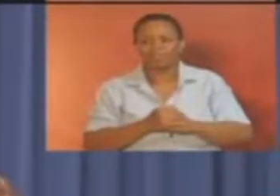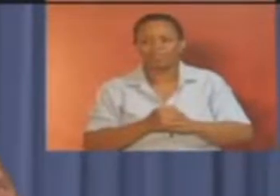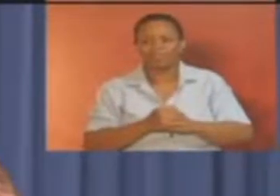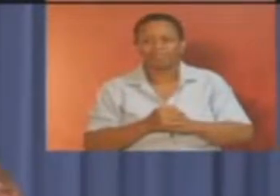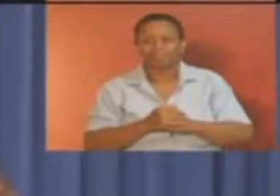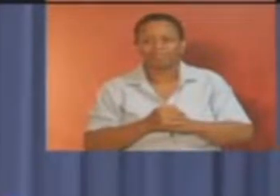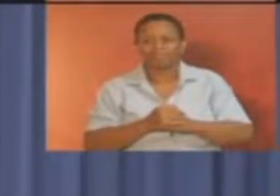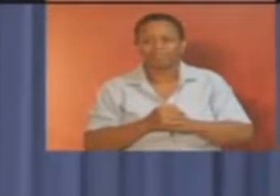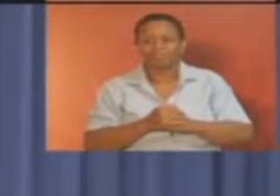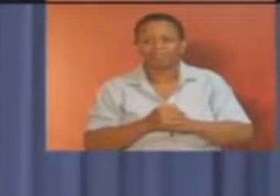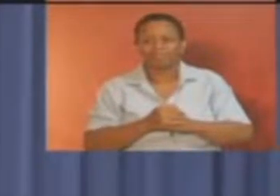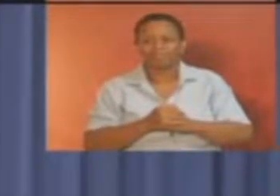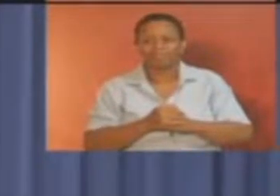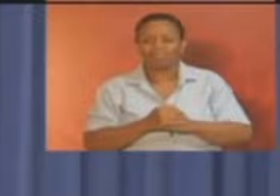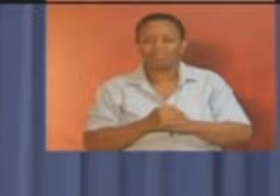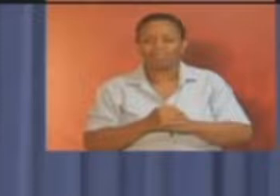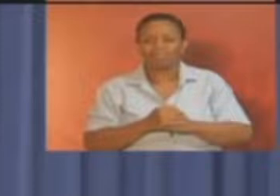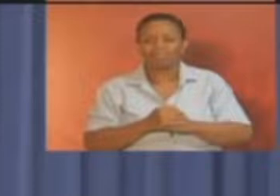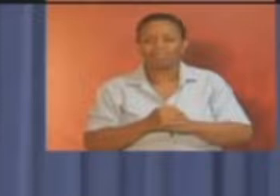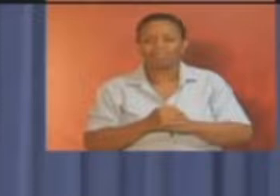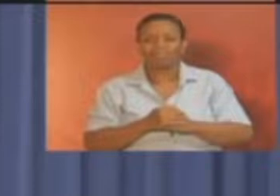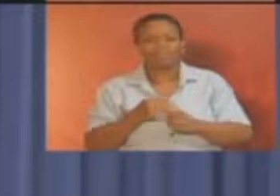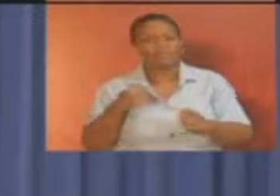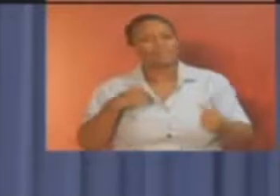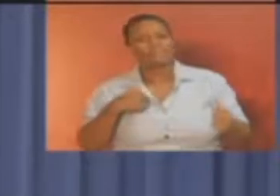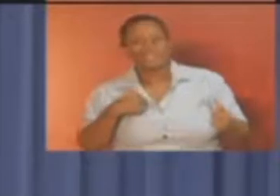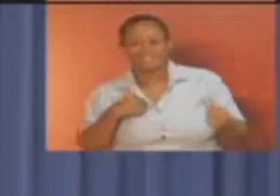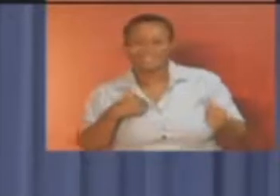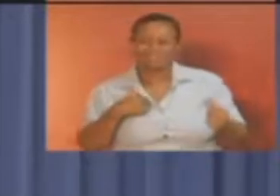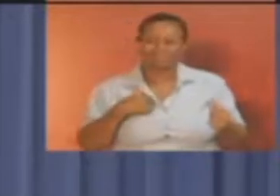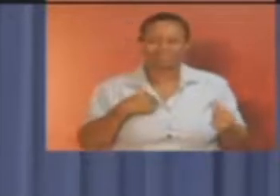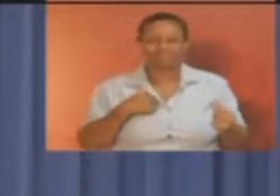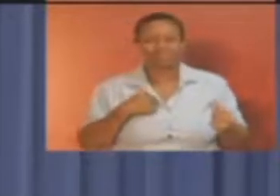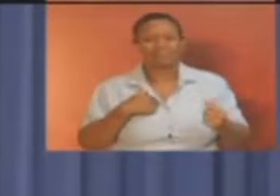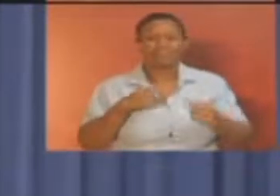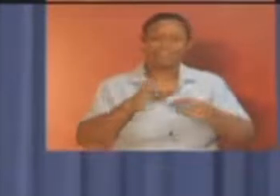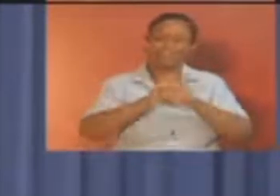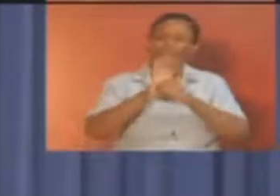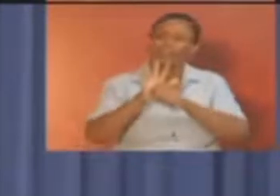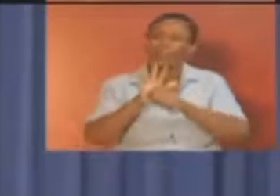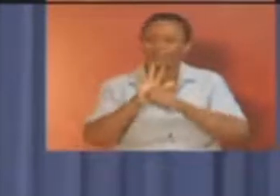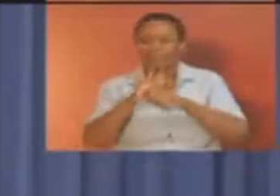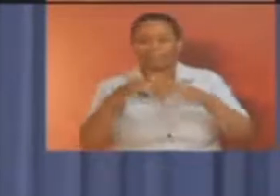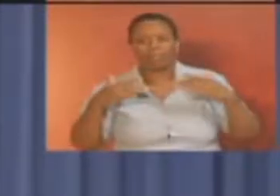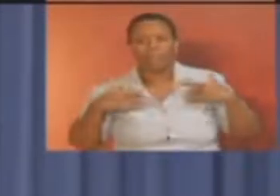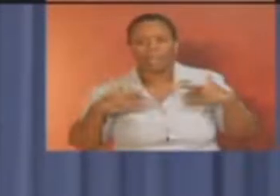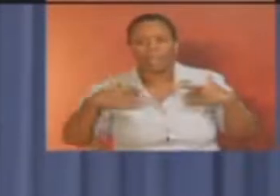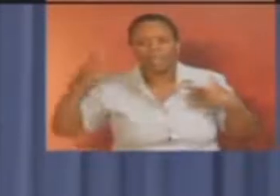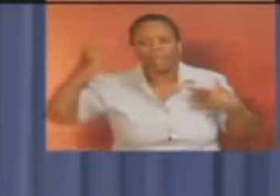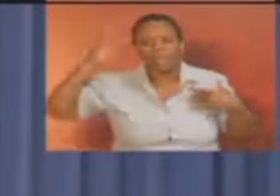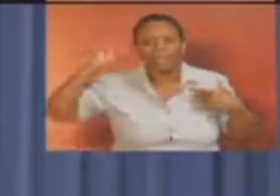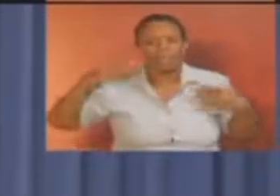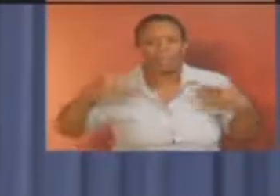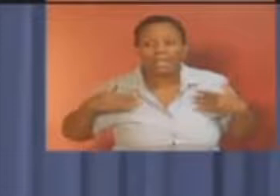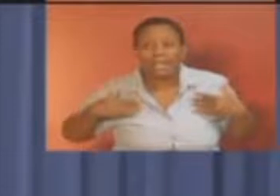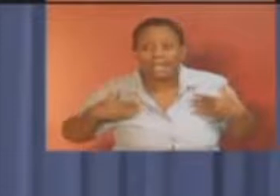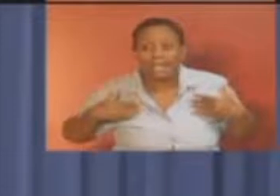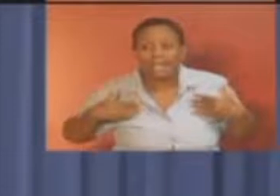doing virtually everything that was required of me. And I thought I was safe. Next